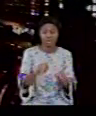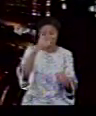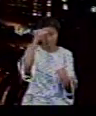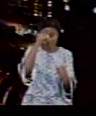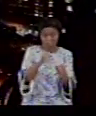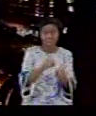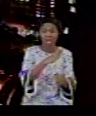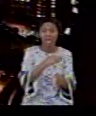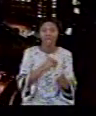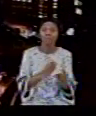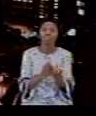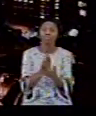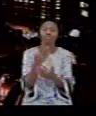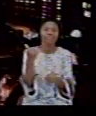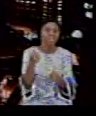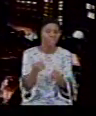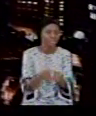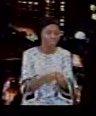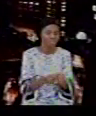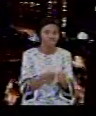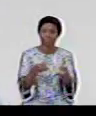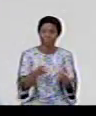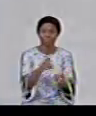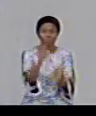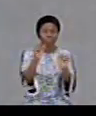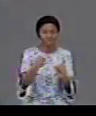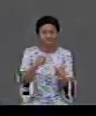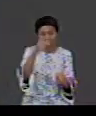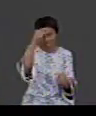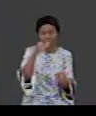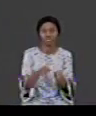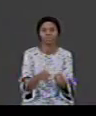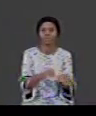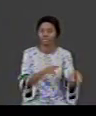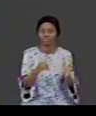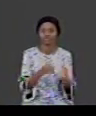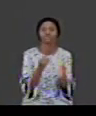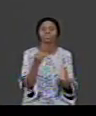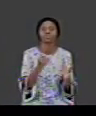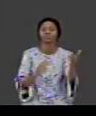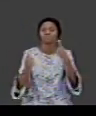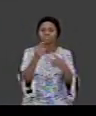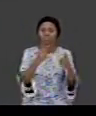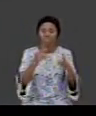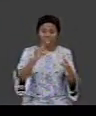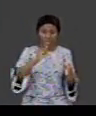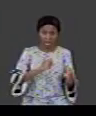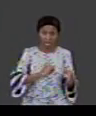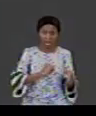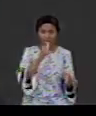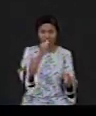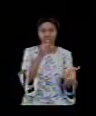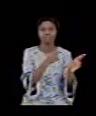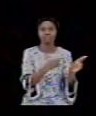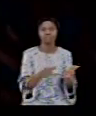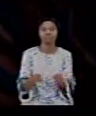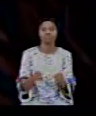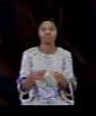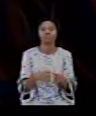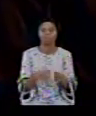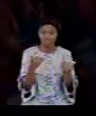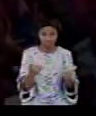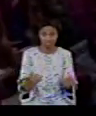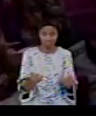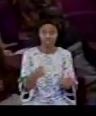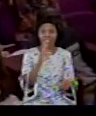as long as ever you can I am ready I said I am ready who